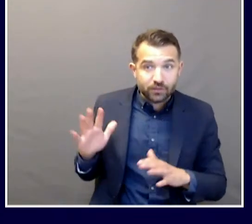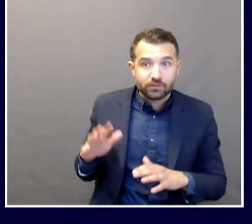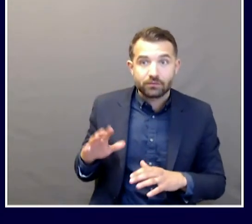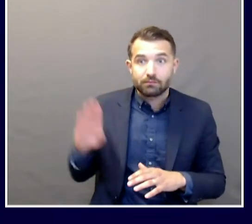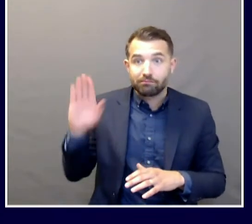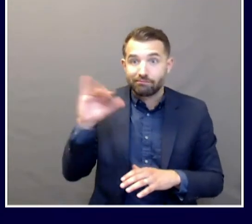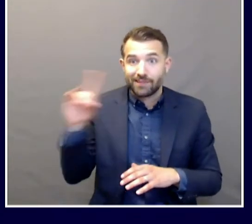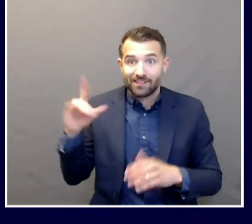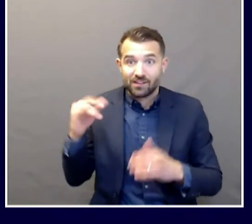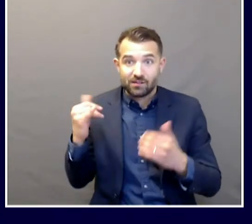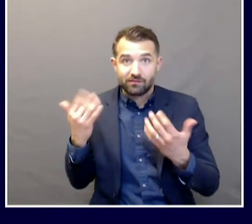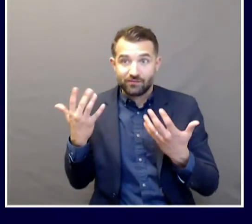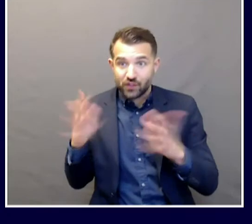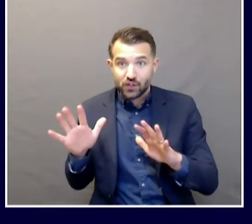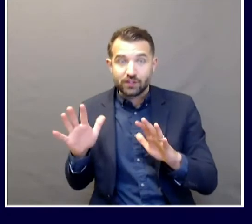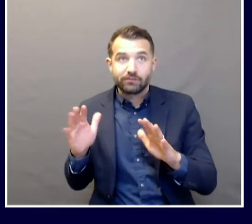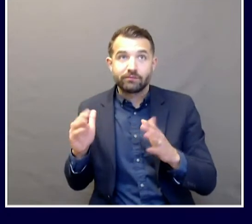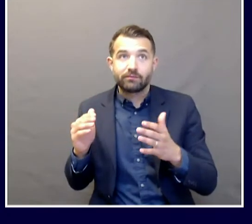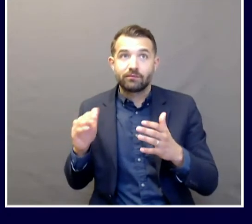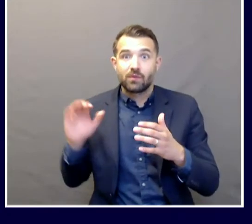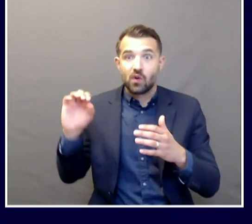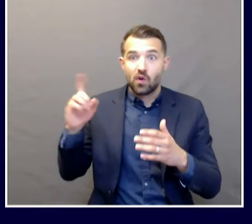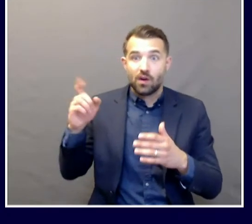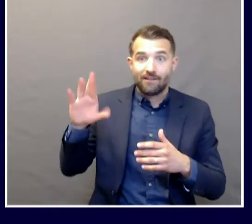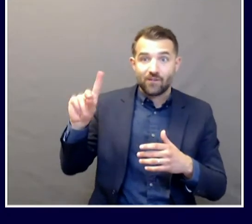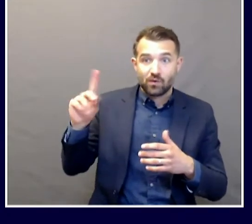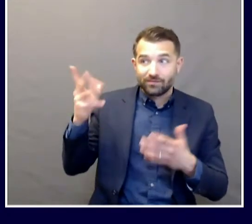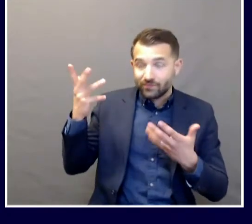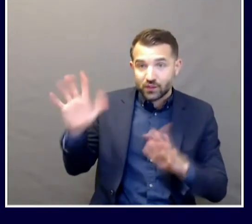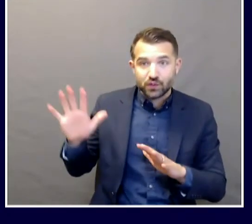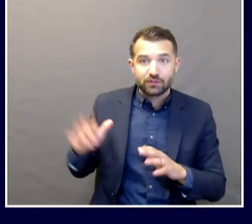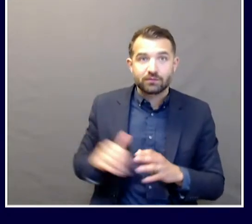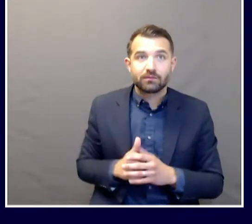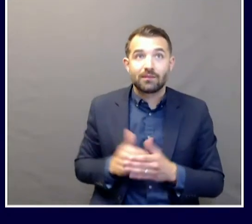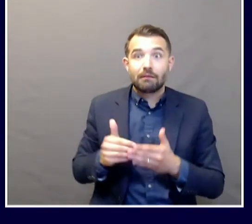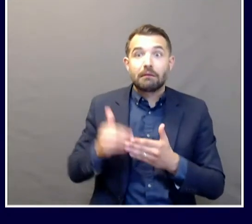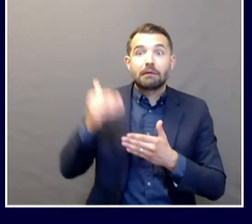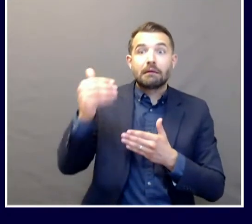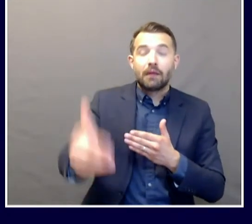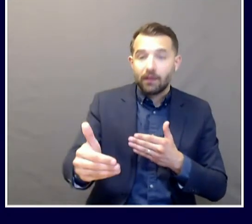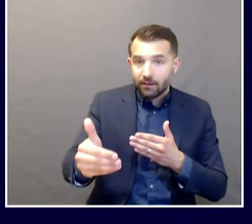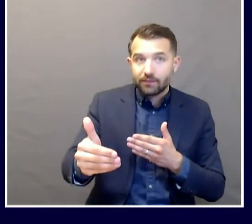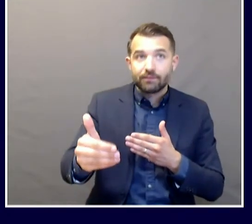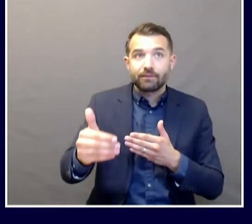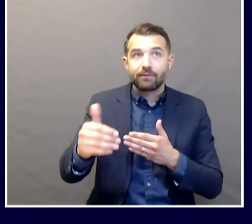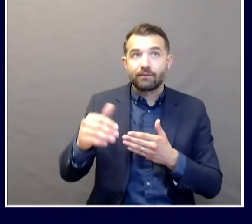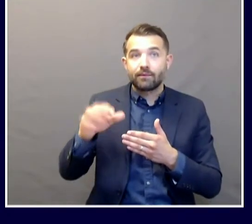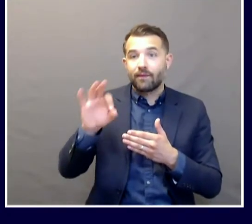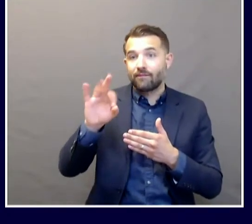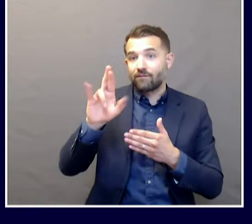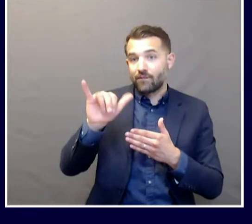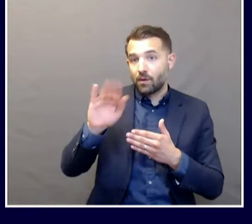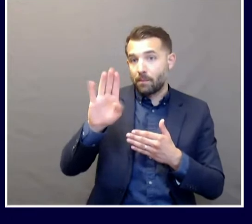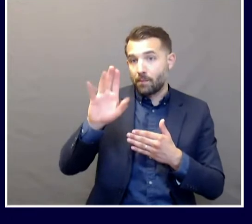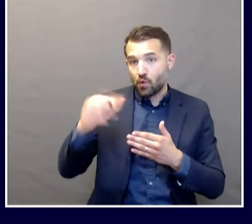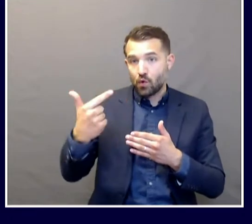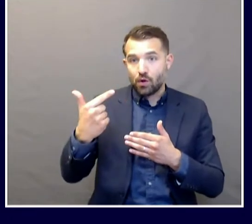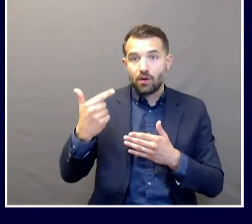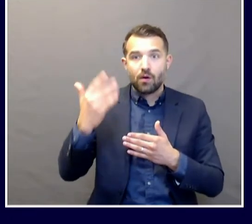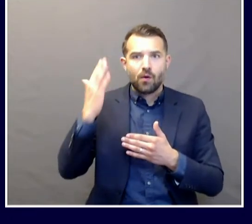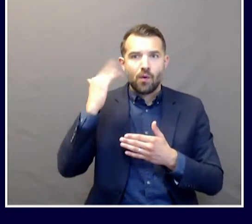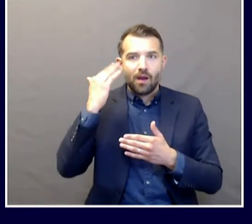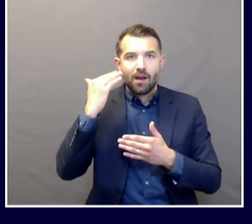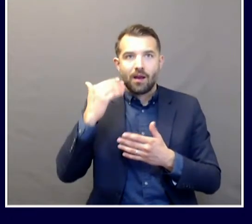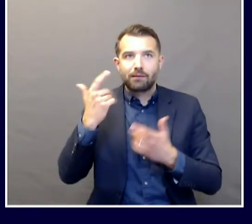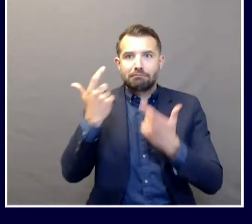now going to Freiburg, places of the state where there aren't these large scale sites already, but we can bring the vaccines to them. And